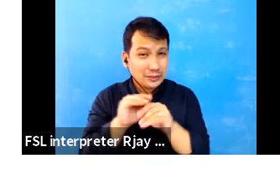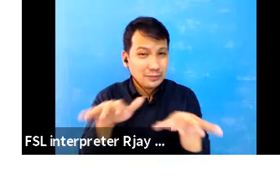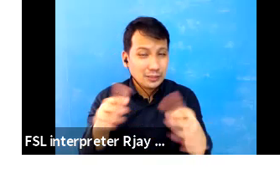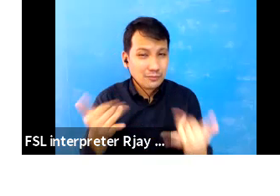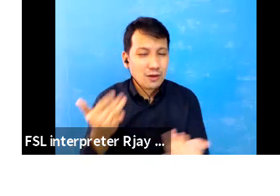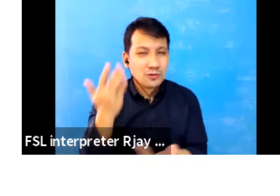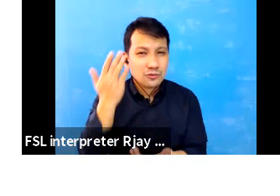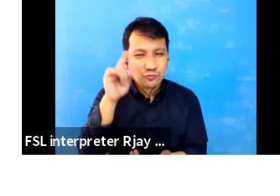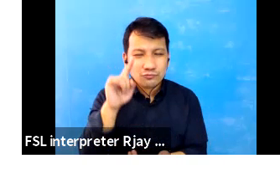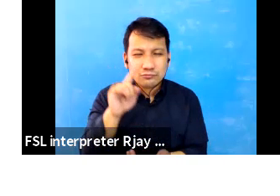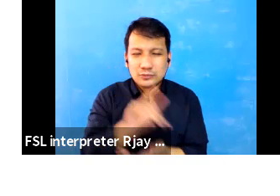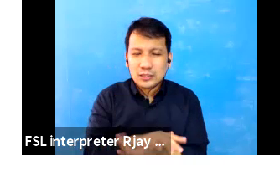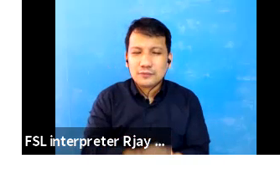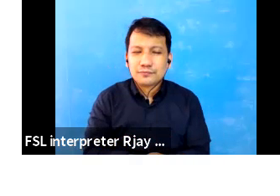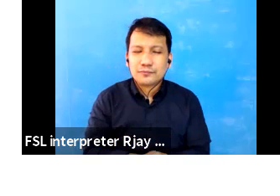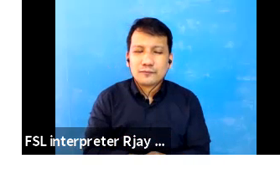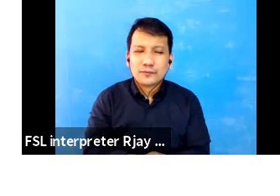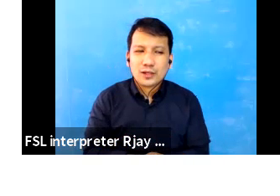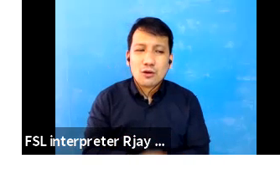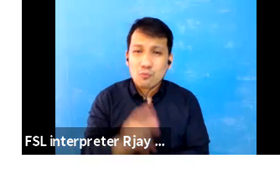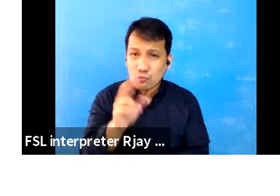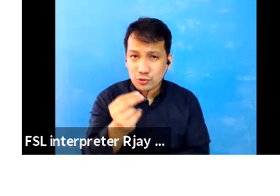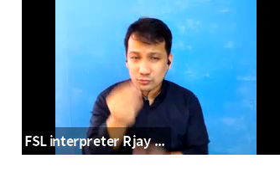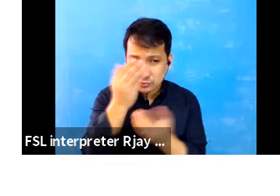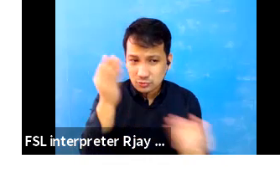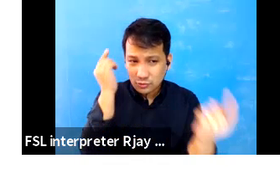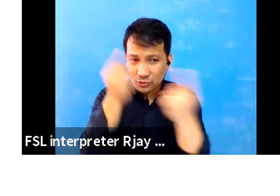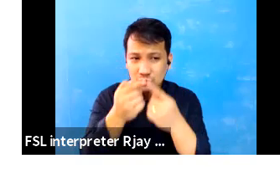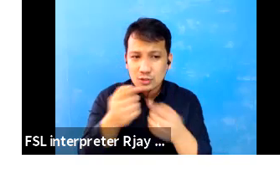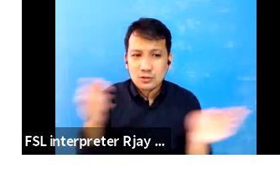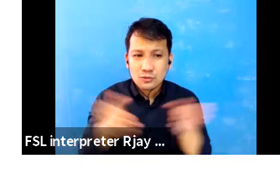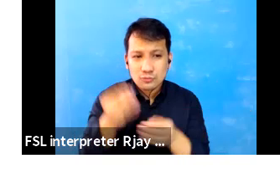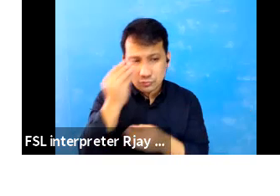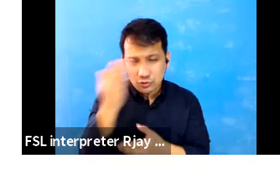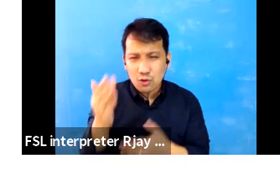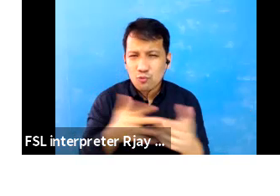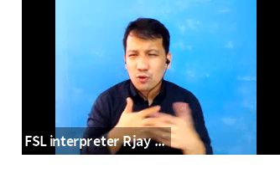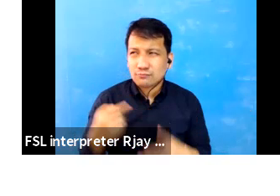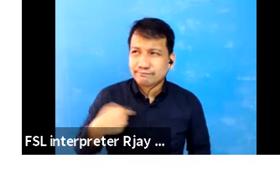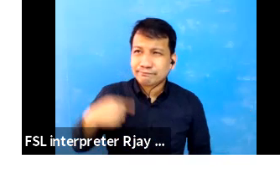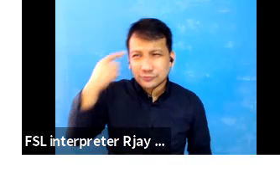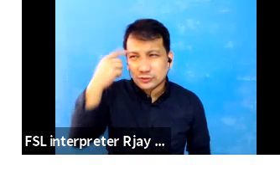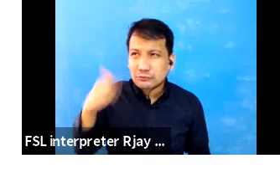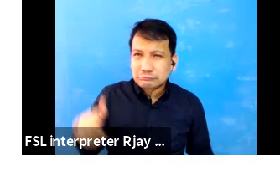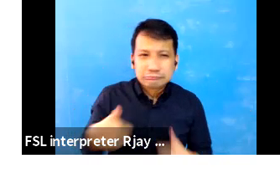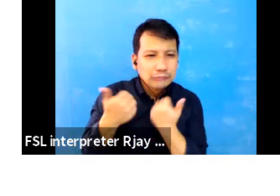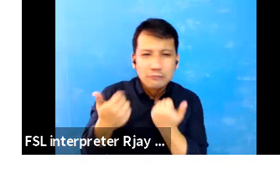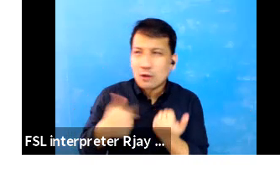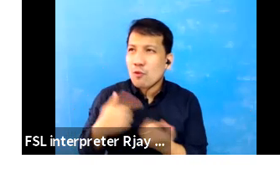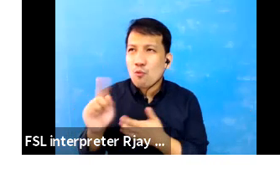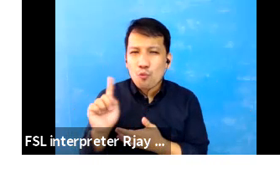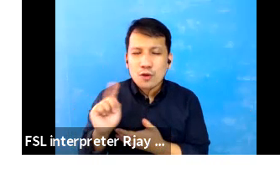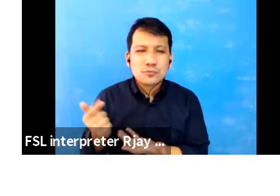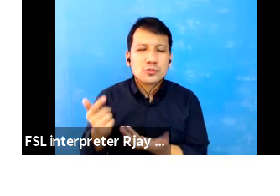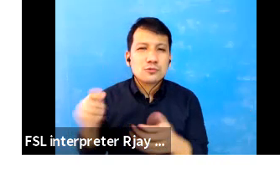the COVID-19. So that when we address malnutrition, what do I think as challenges? One,